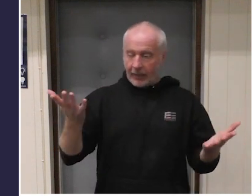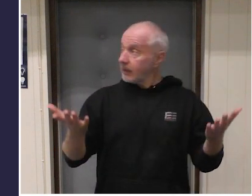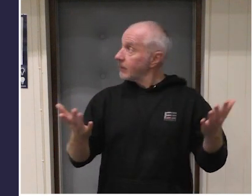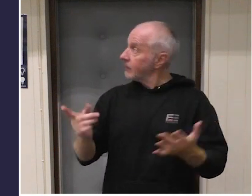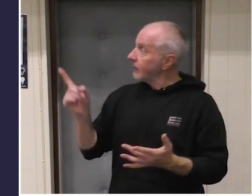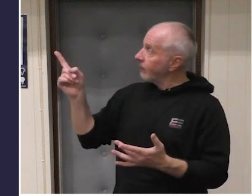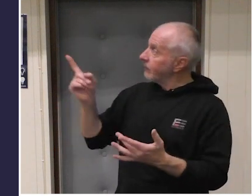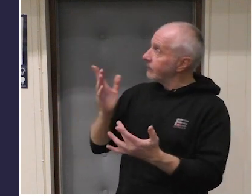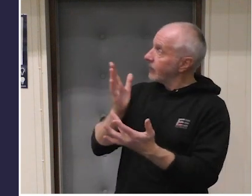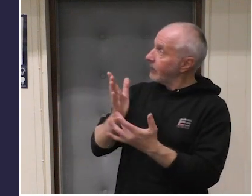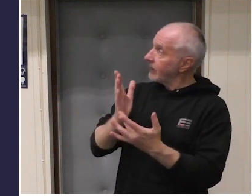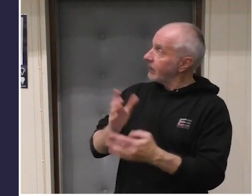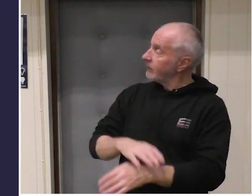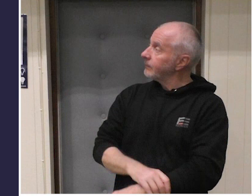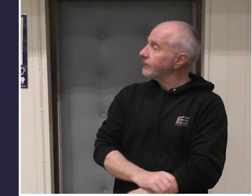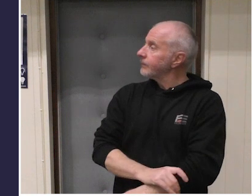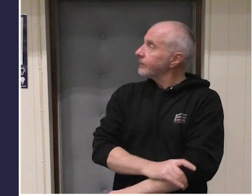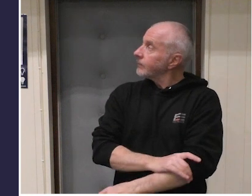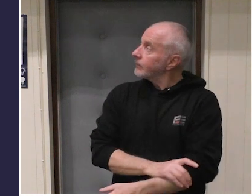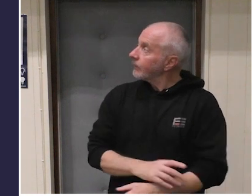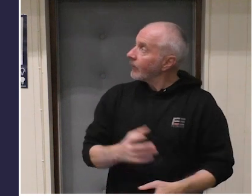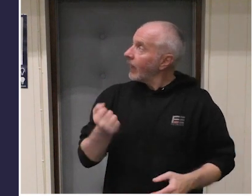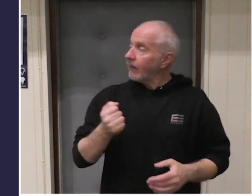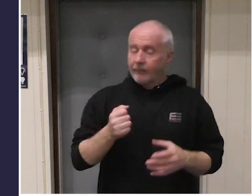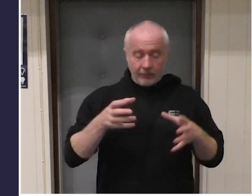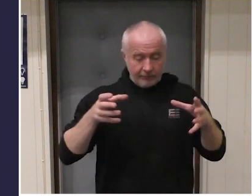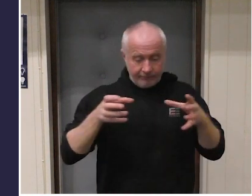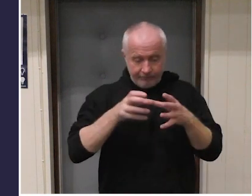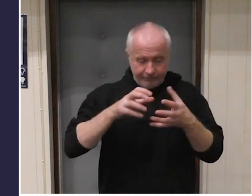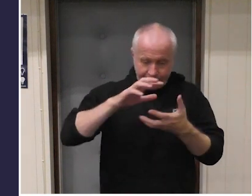here, which is this minimum free energy conformation.